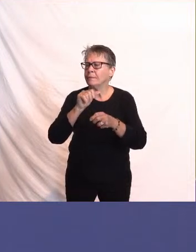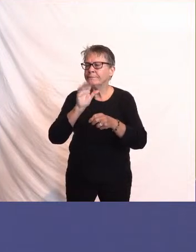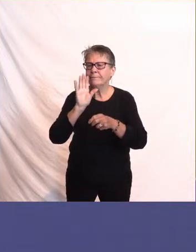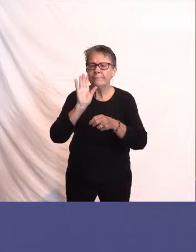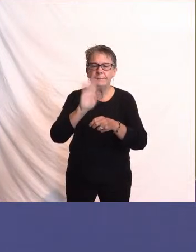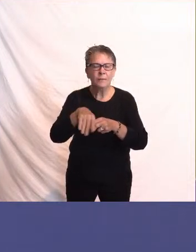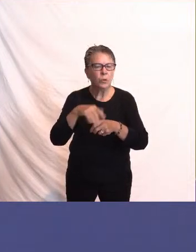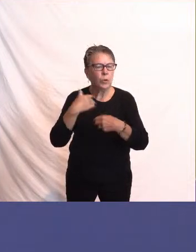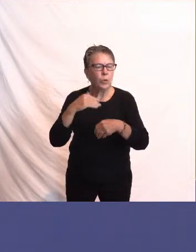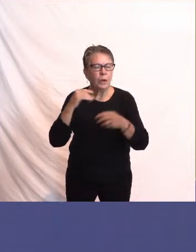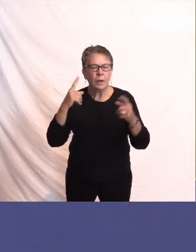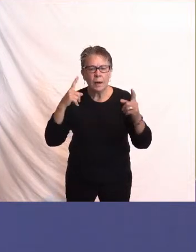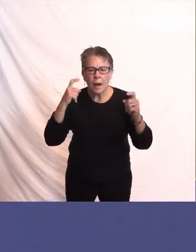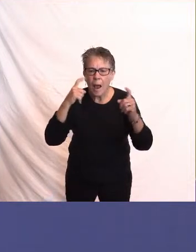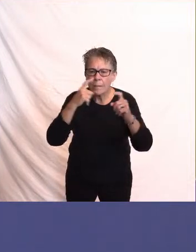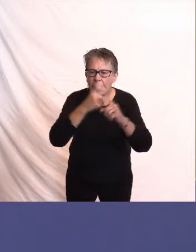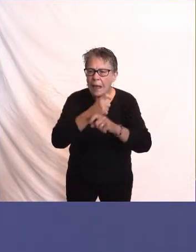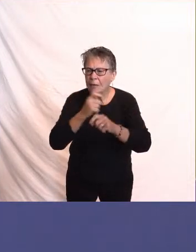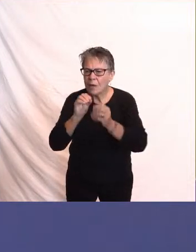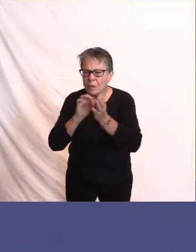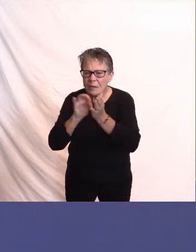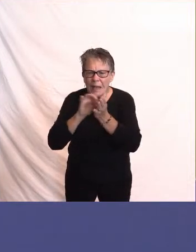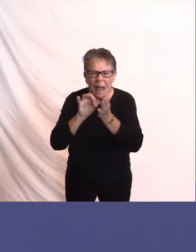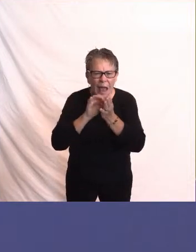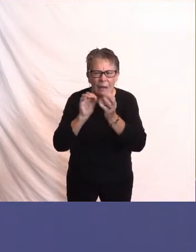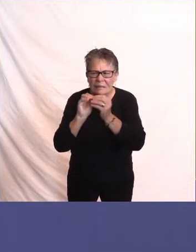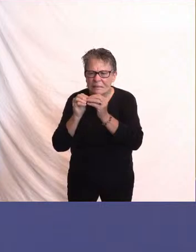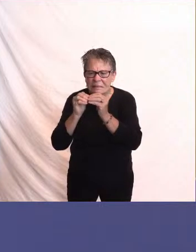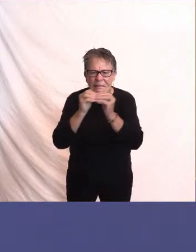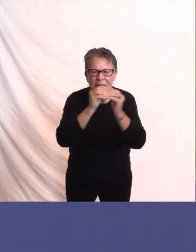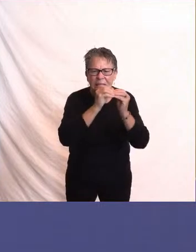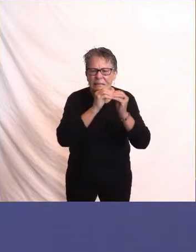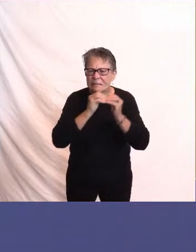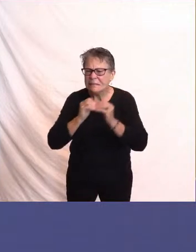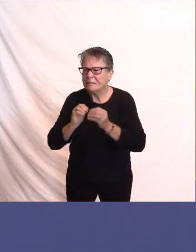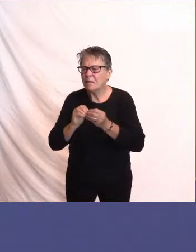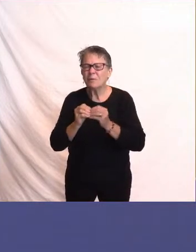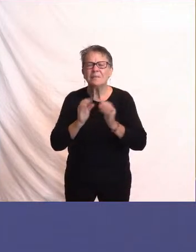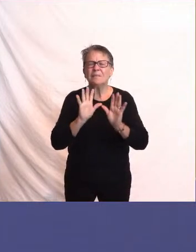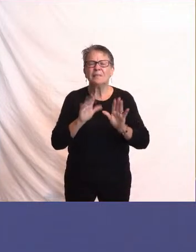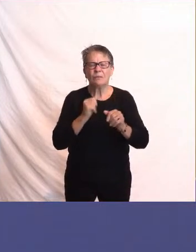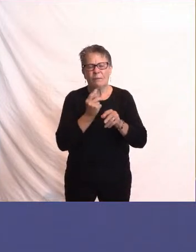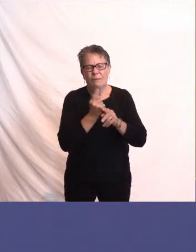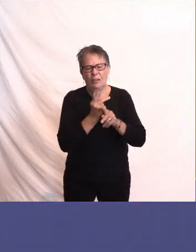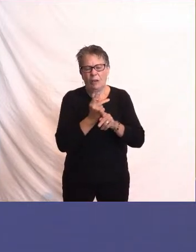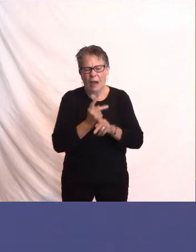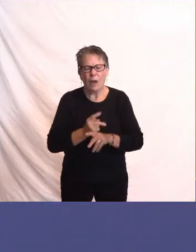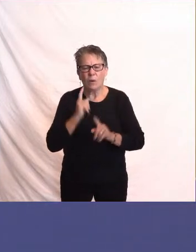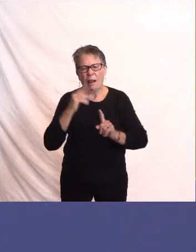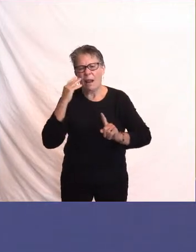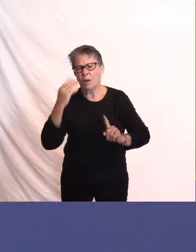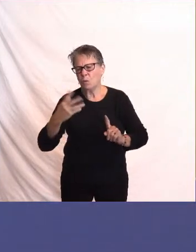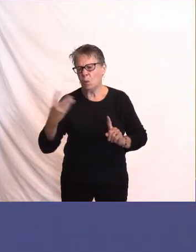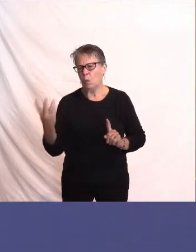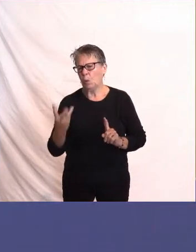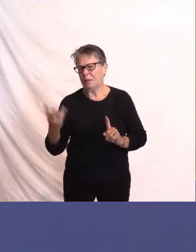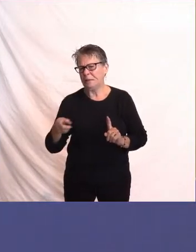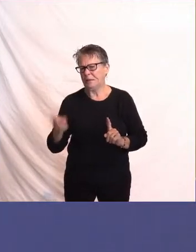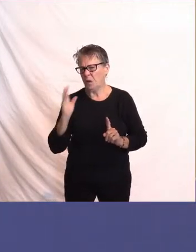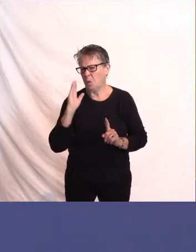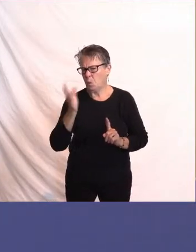on Wednesday to smooth out the data that I think, Judy, it's going to come from you and not me.